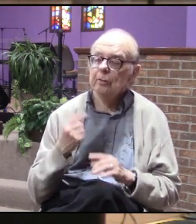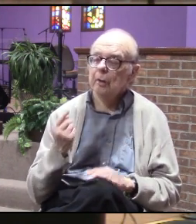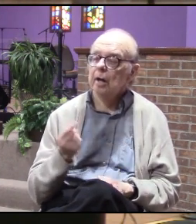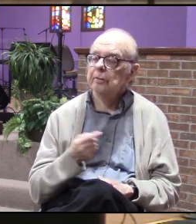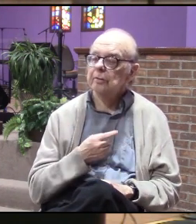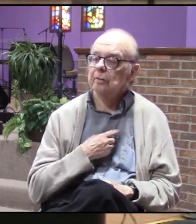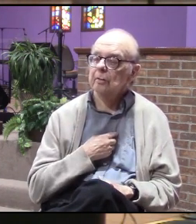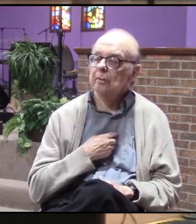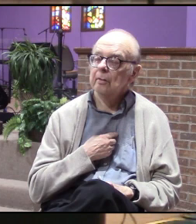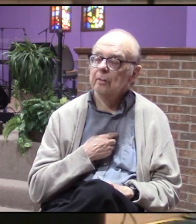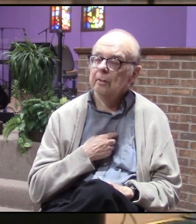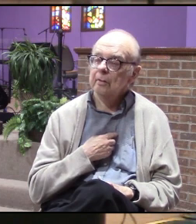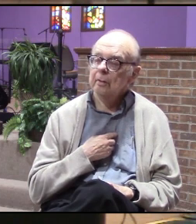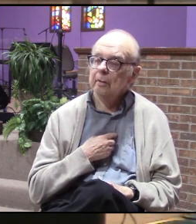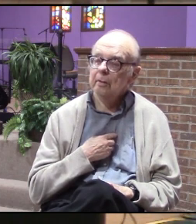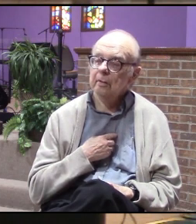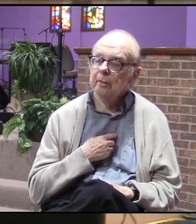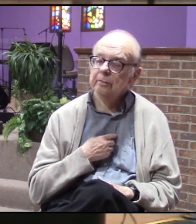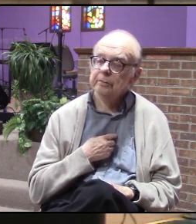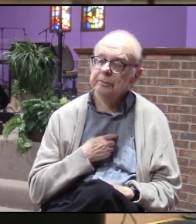us.